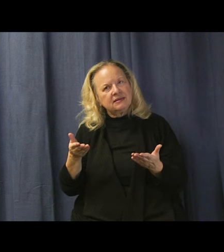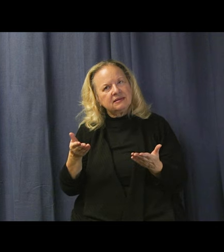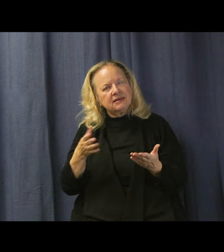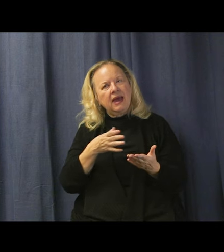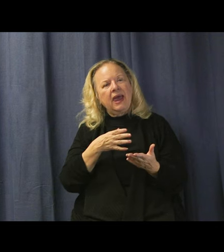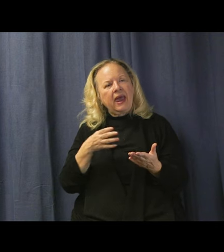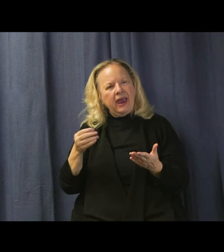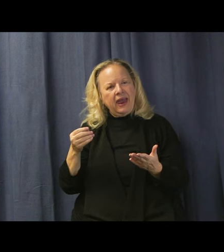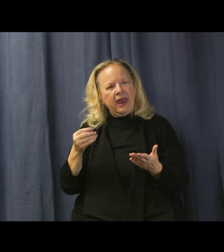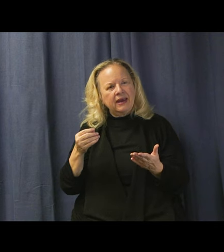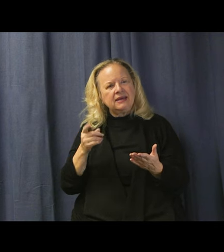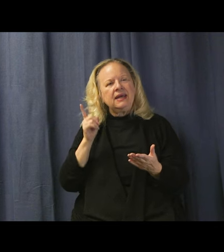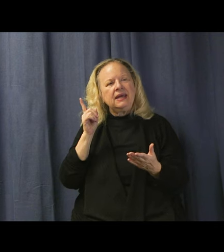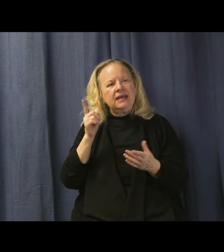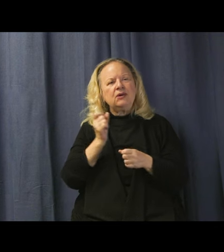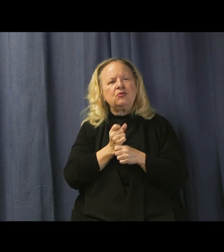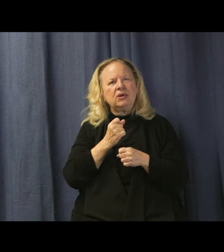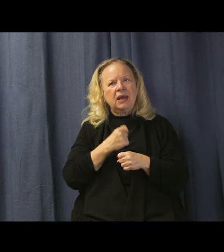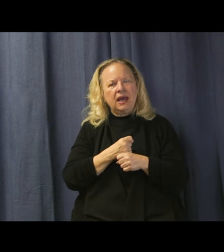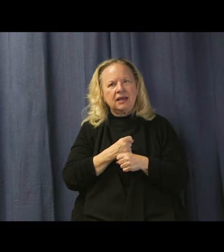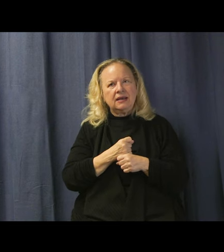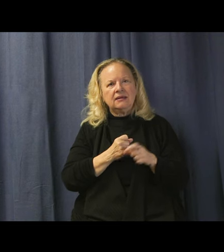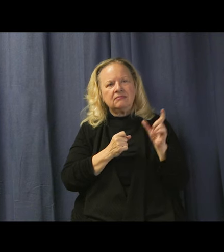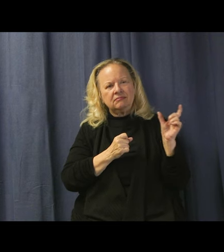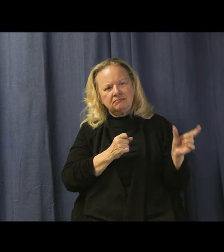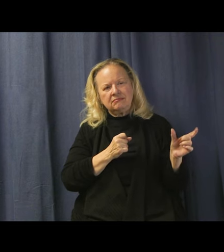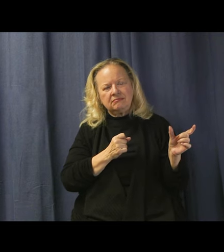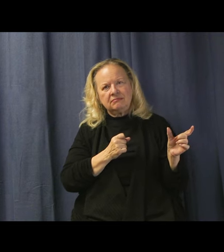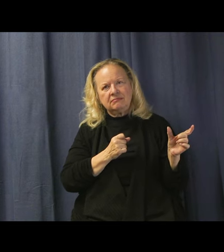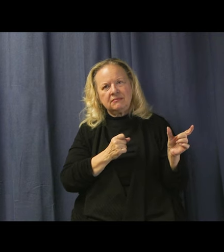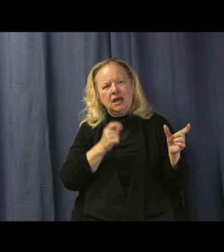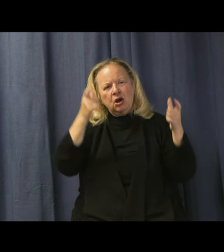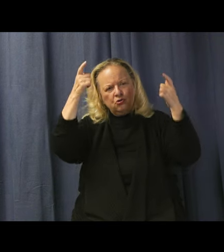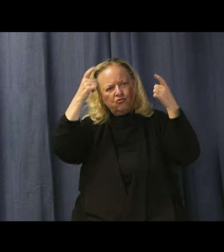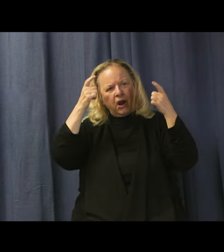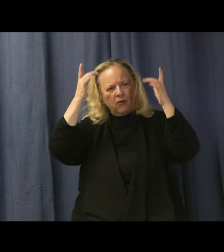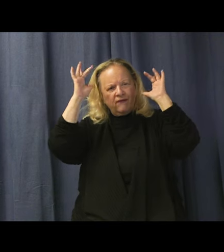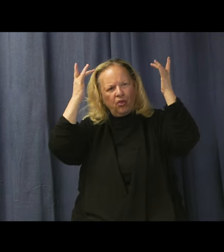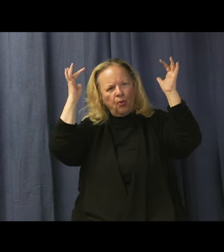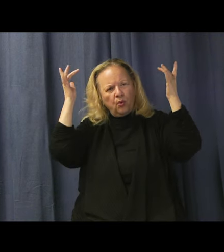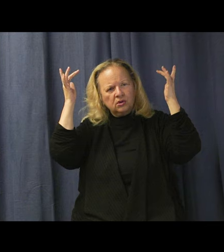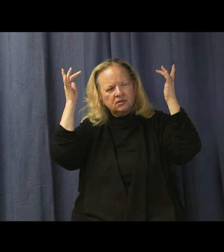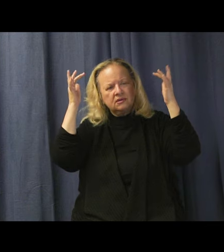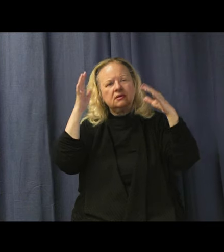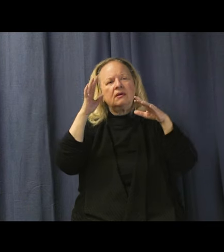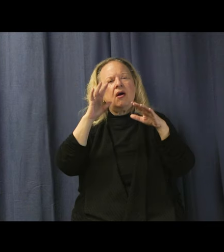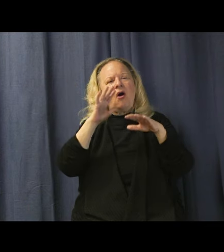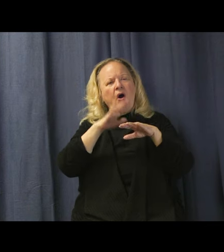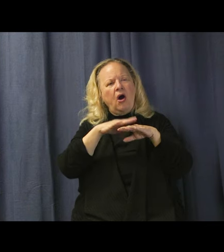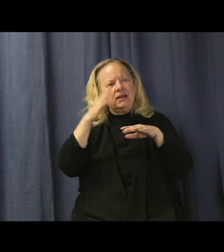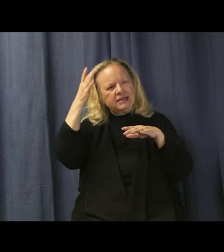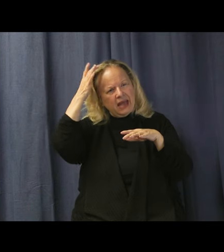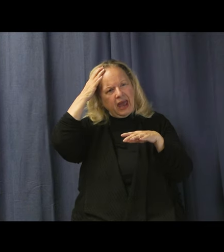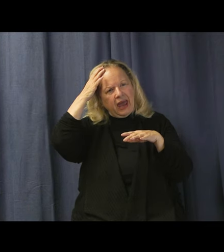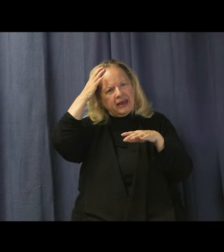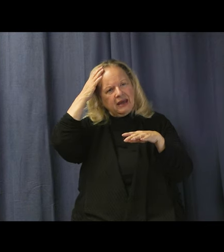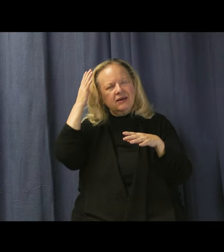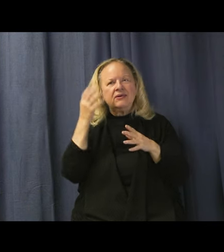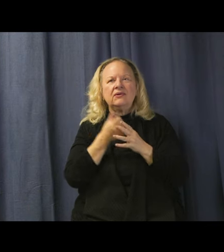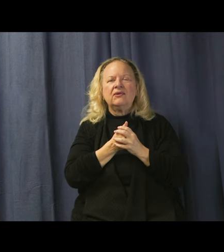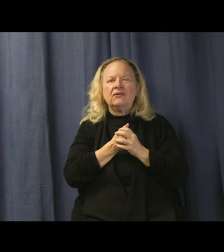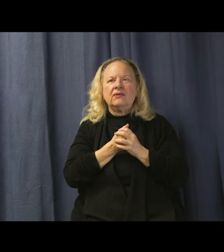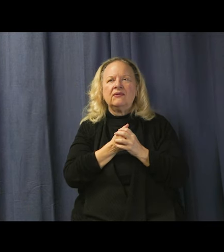and he created Bara, and he has a crown of thorns upon his head,